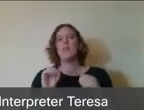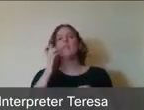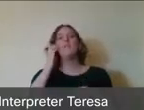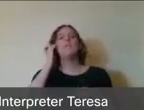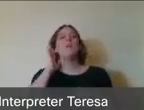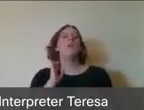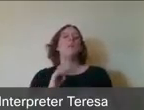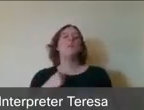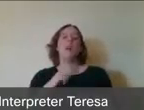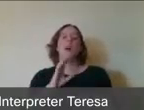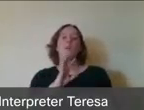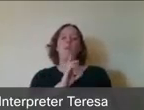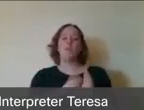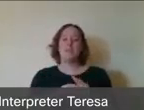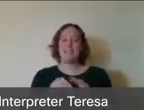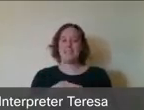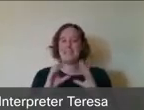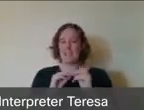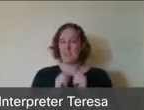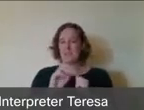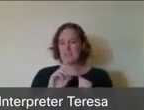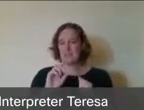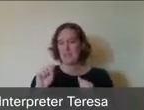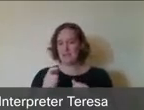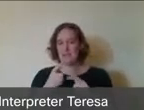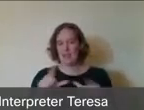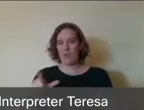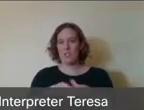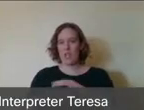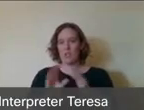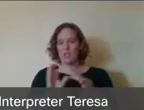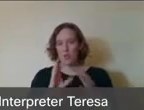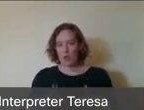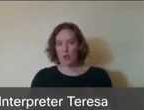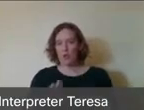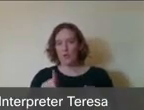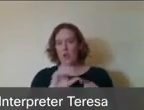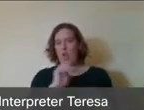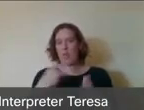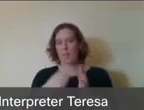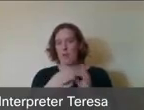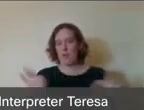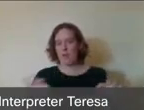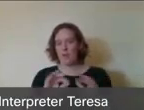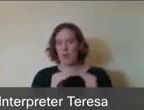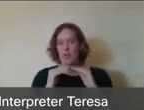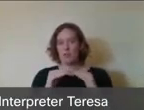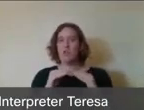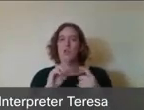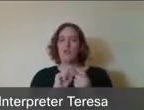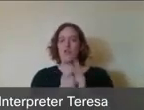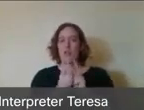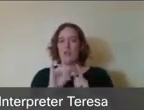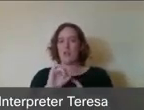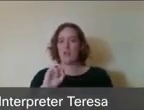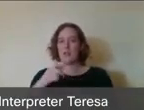participated in sessions with the DDS Language Access Coordinator and other bilingual colleagues to translate ISP documents from English to